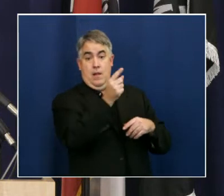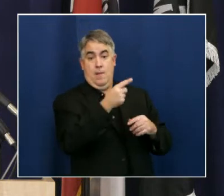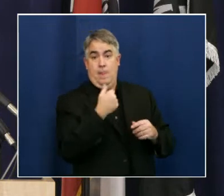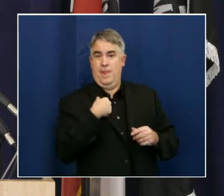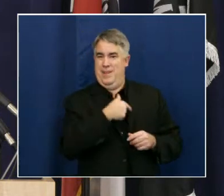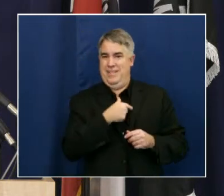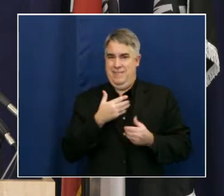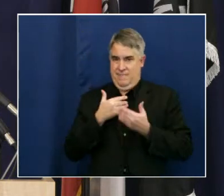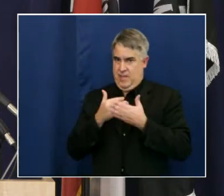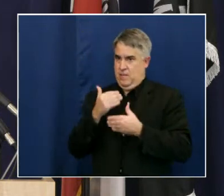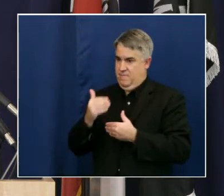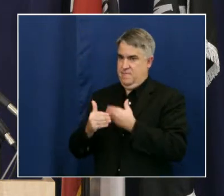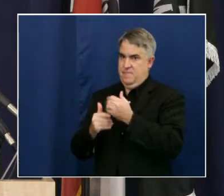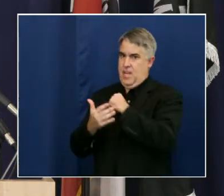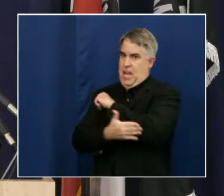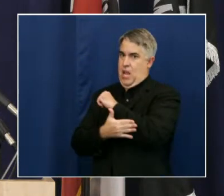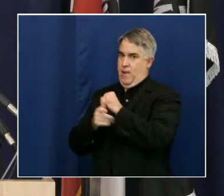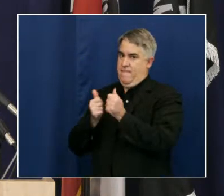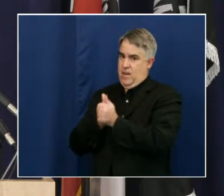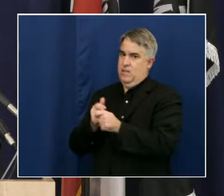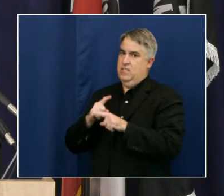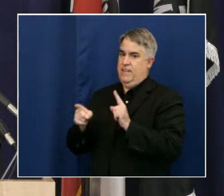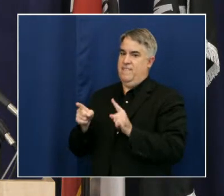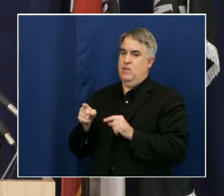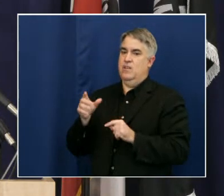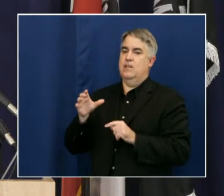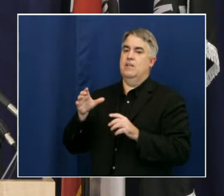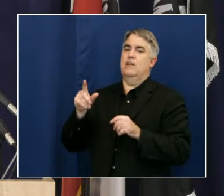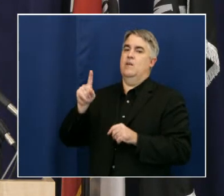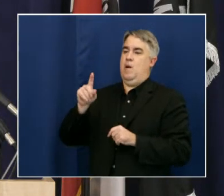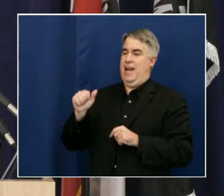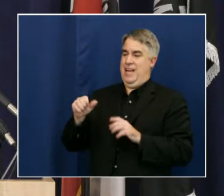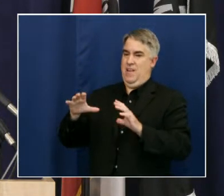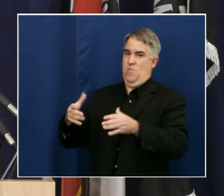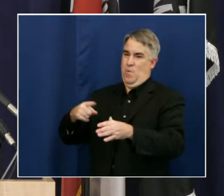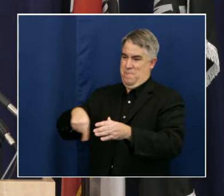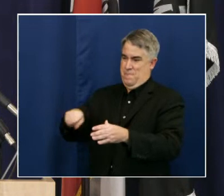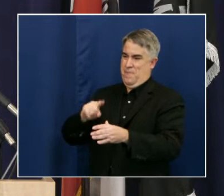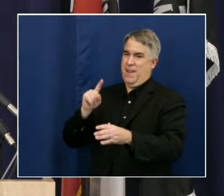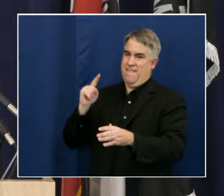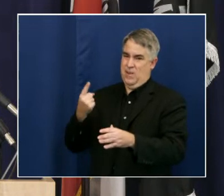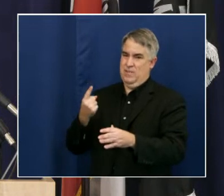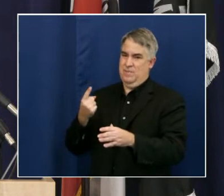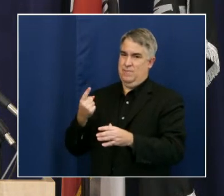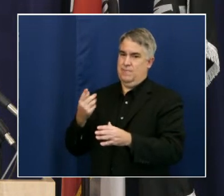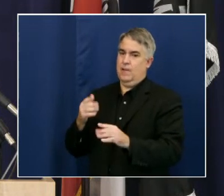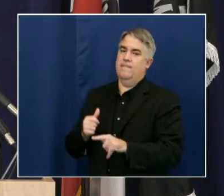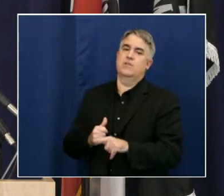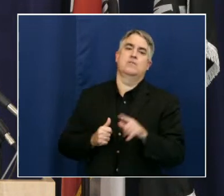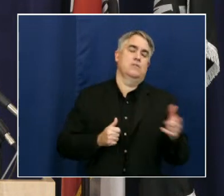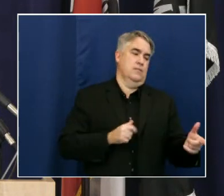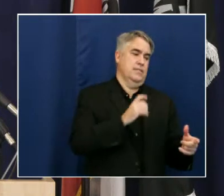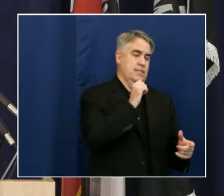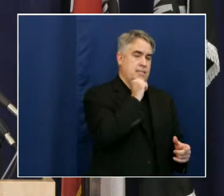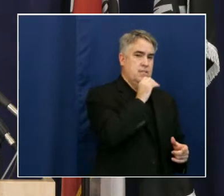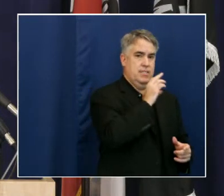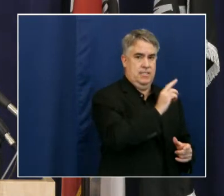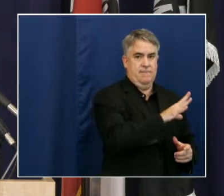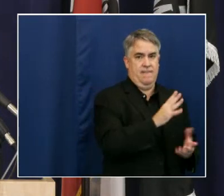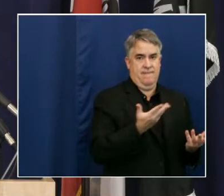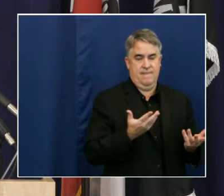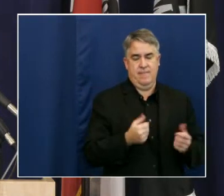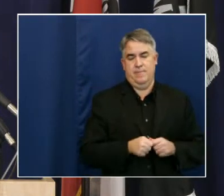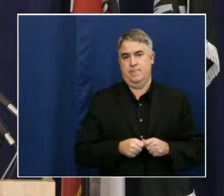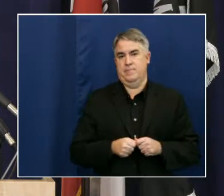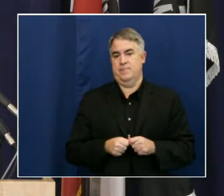plow through that 1A section, and we hope to get to 65 and older as soon as possible. We hope to get to everyone as soon as possible, but we can only